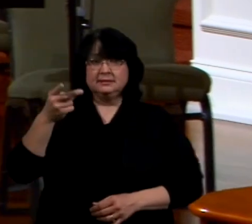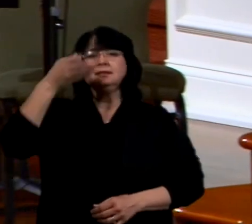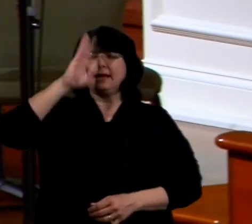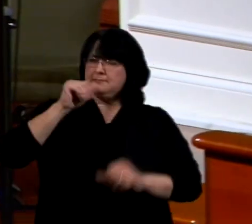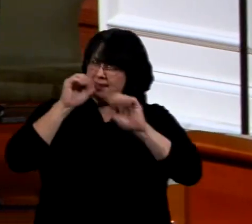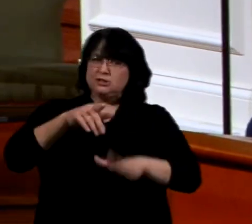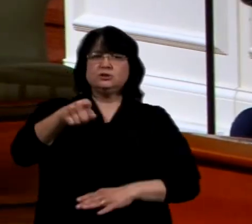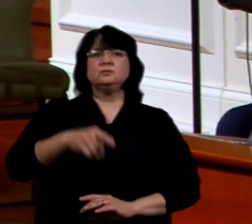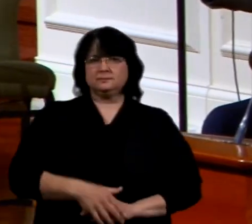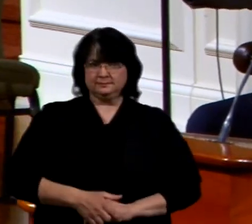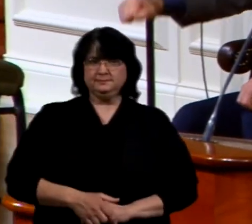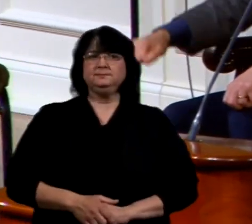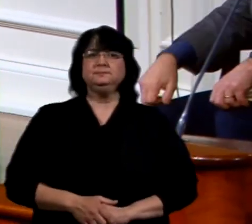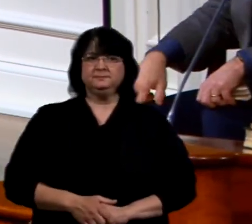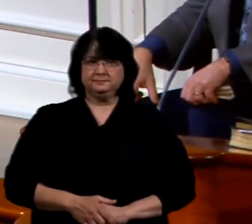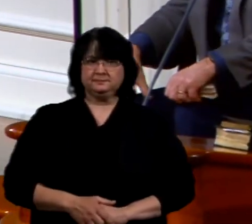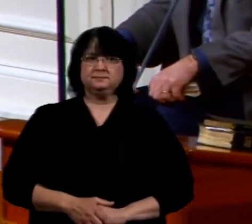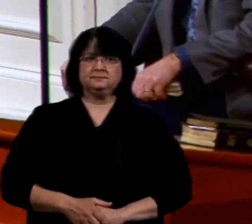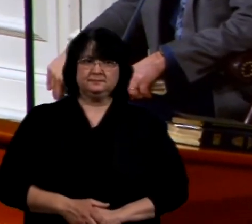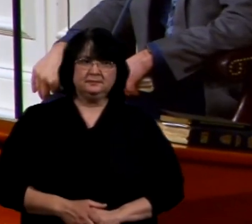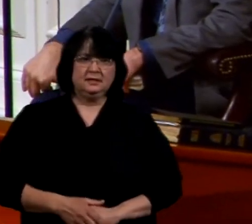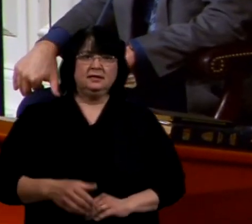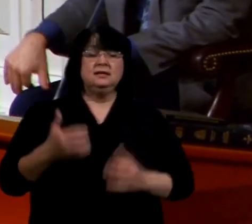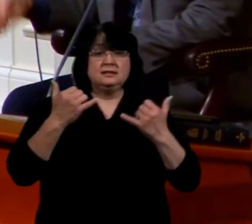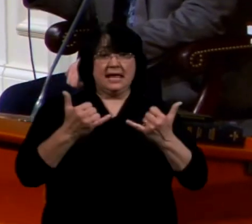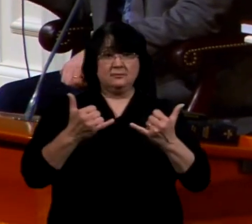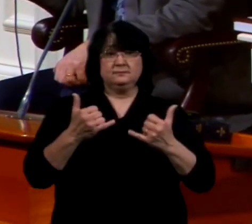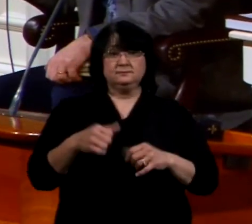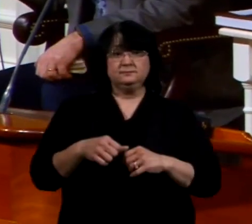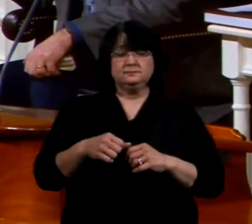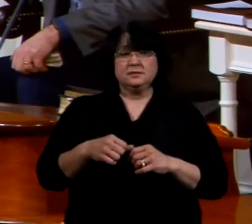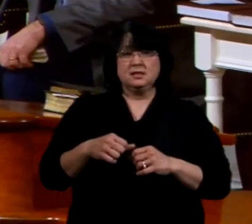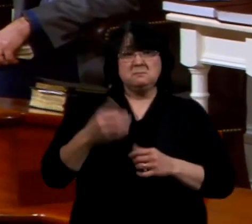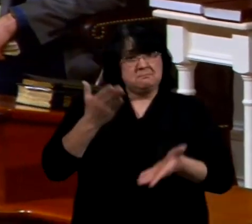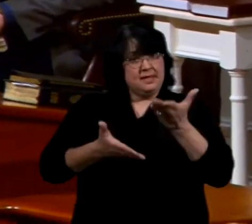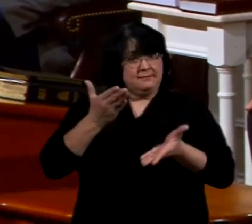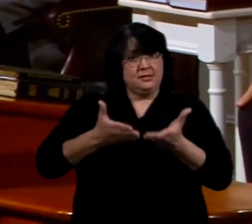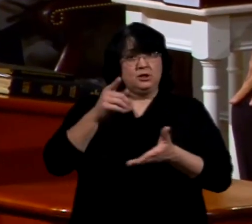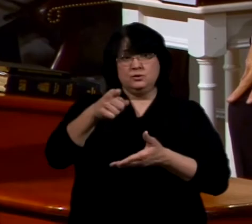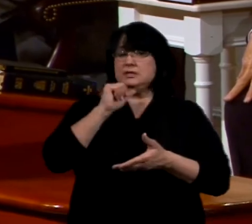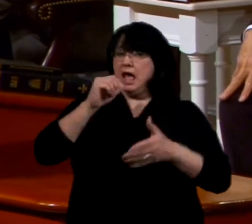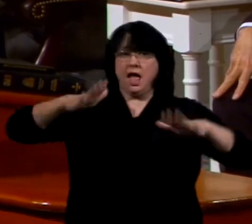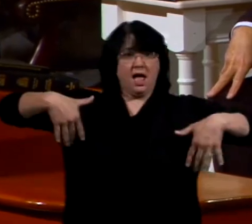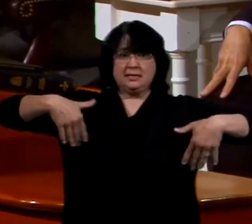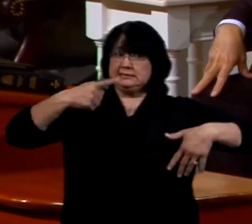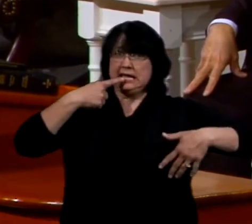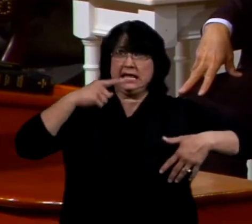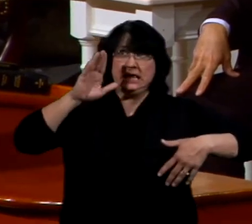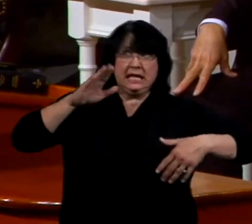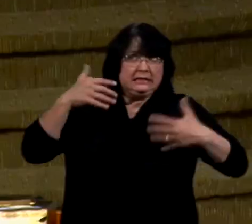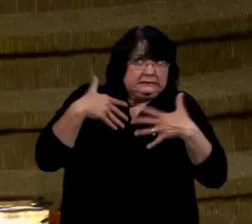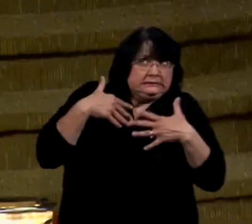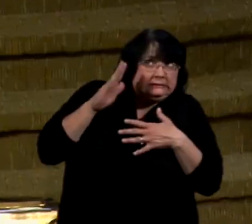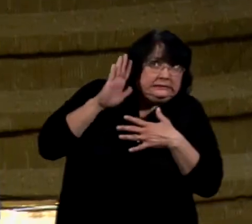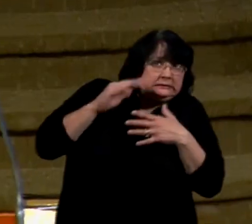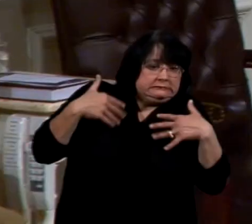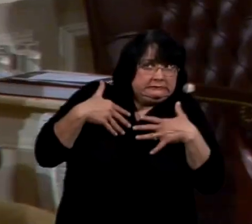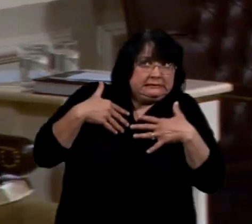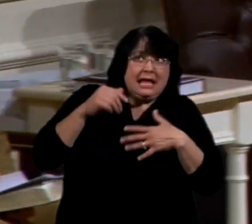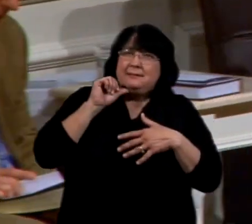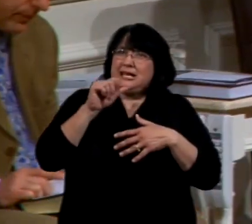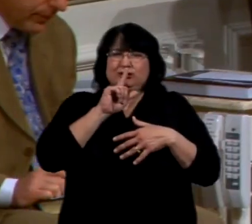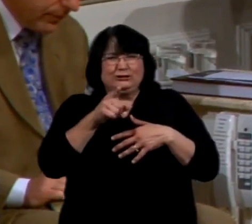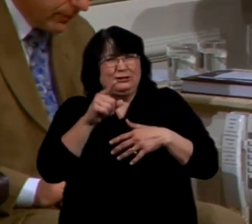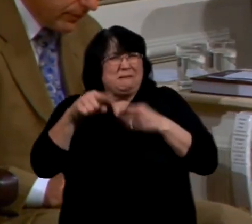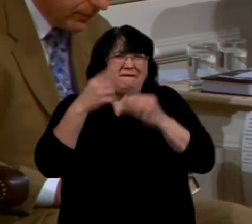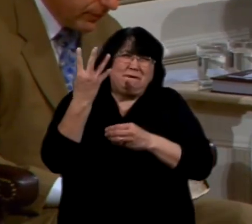bless you. Okay? Hands up all over. Maybe you didn't make that commitment. Maybe you're a little scared. You say, preacher, I'm just not so sure about